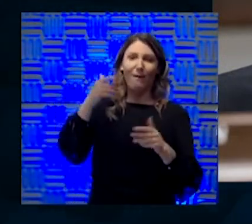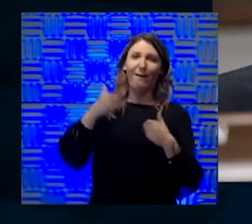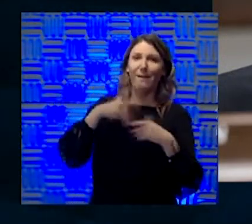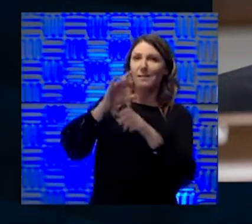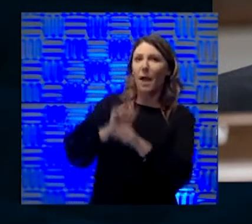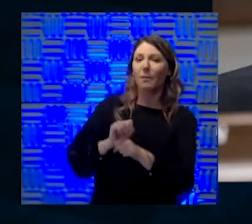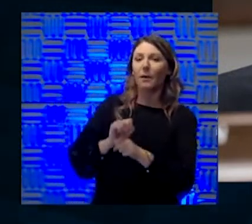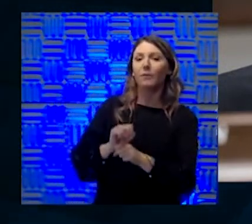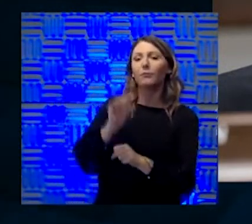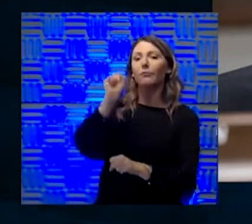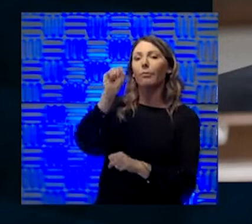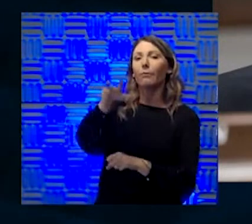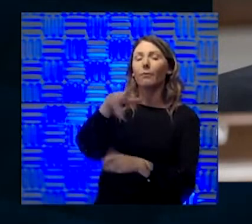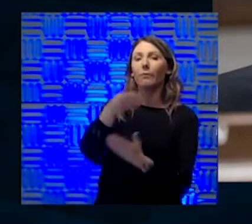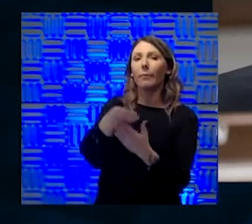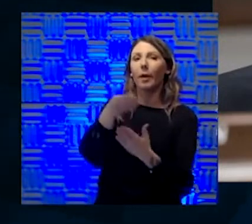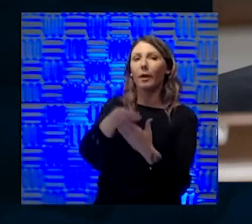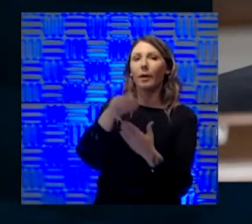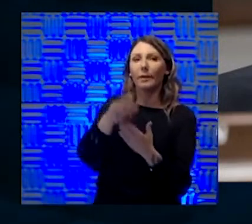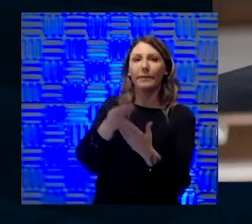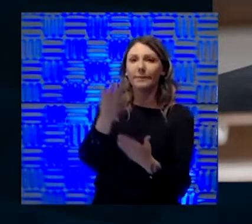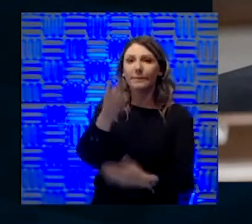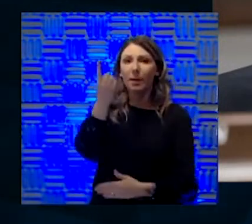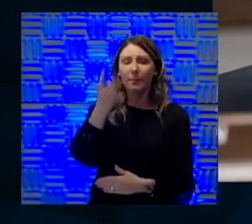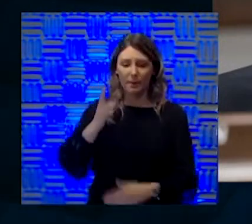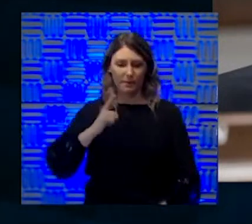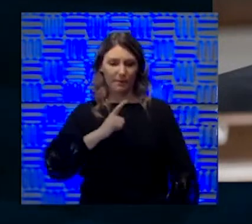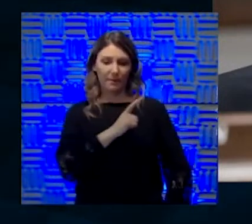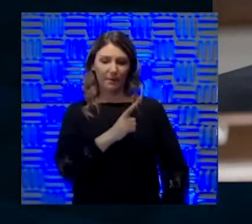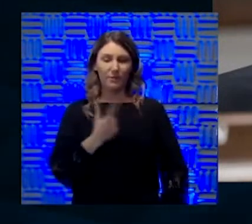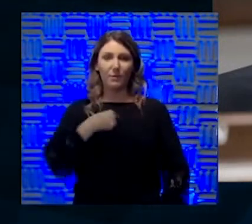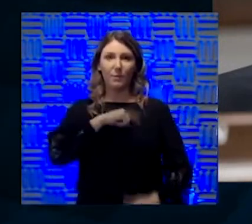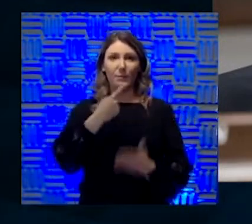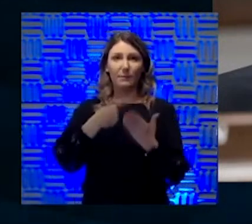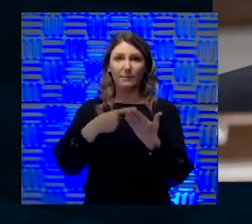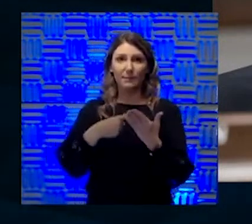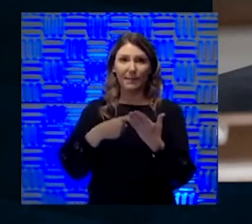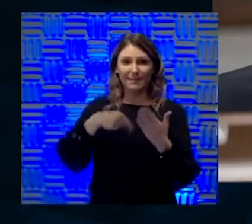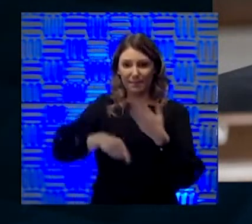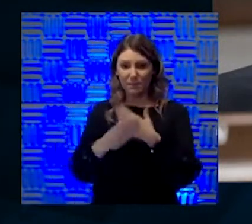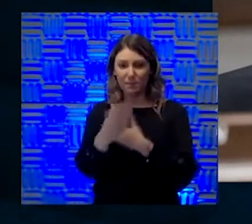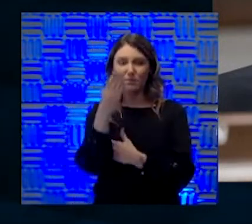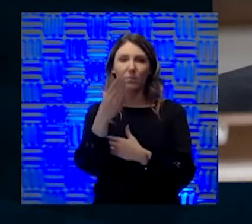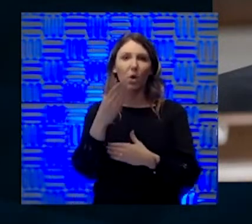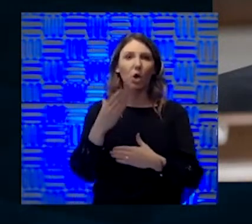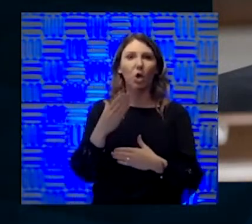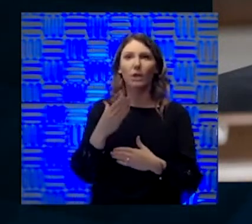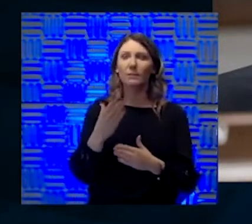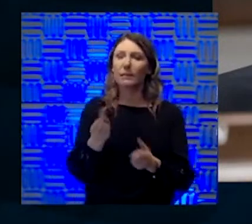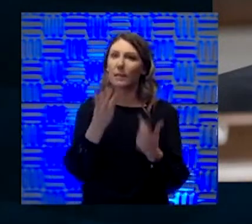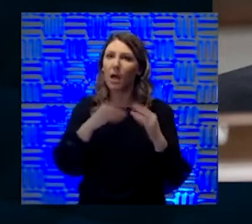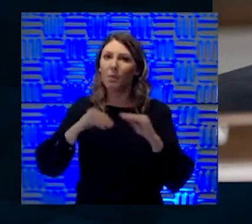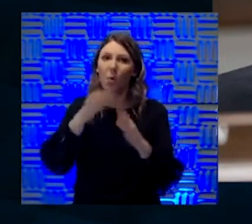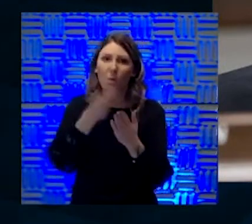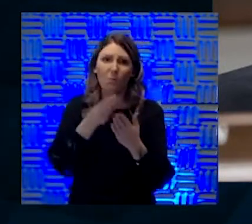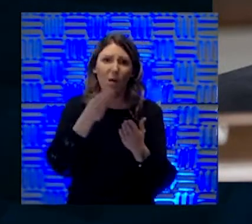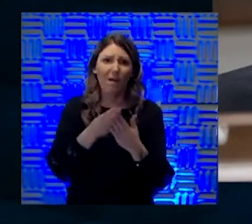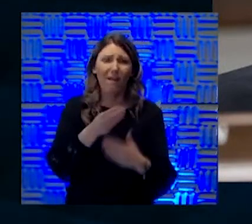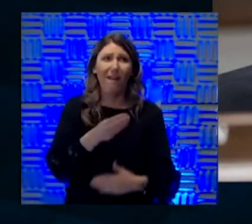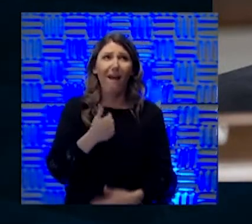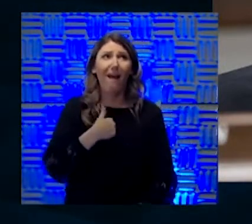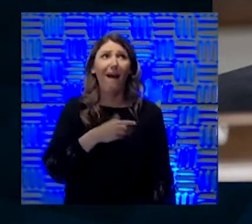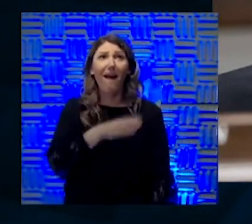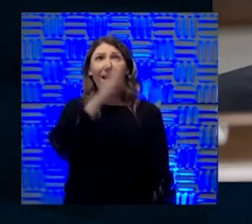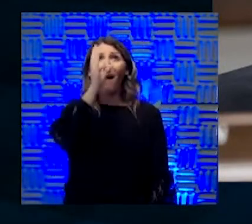at something. The legislation that we've been talking about, or I've been talking about this morning, it spends way more money than I ever thought I would be